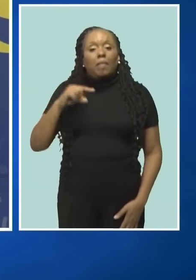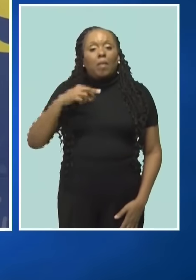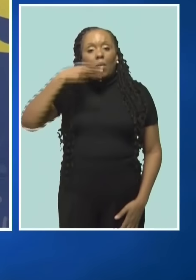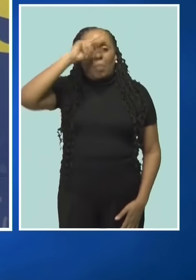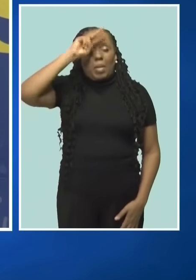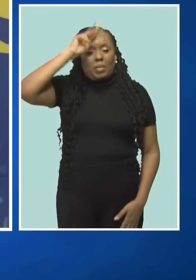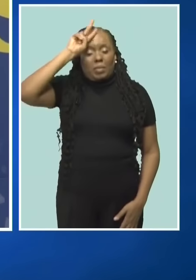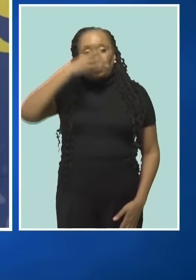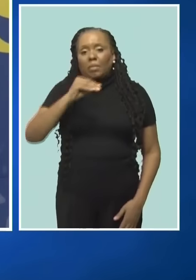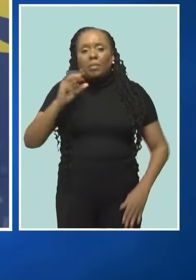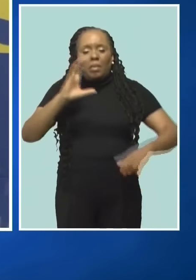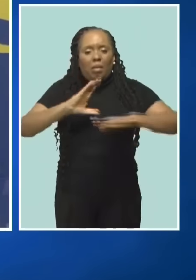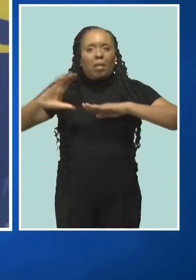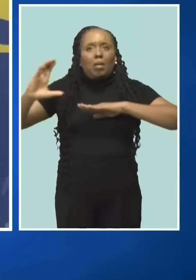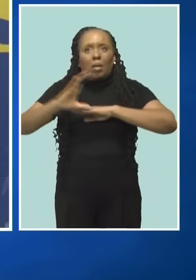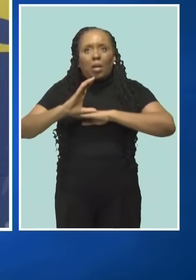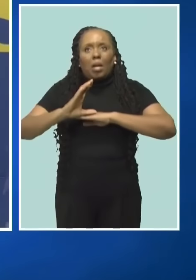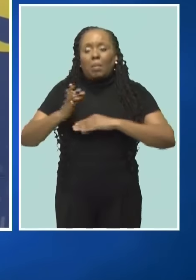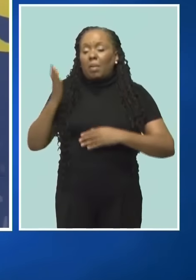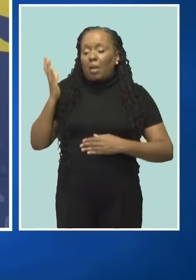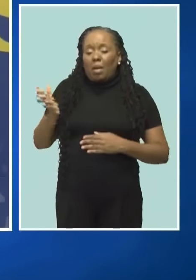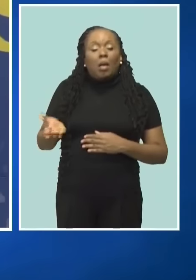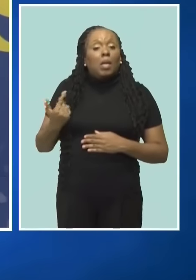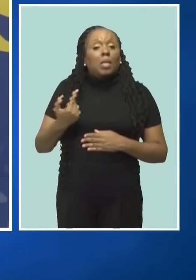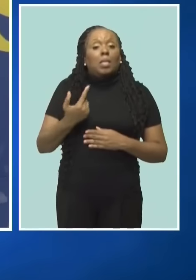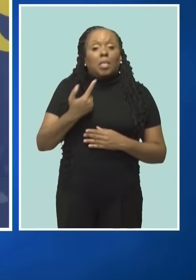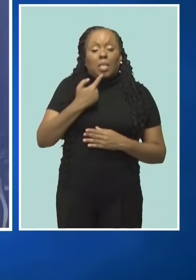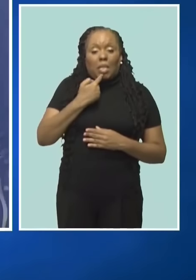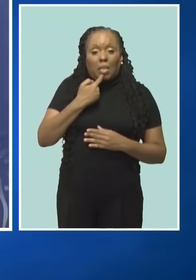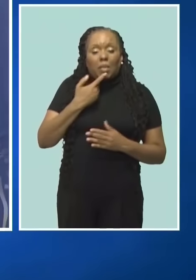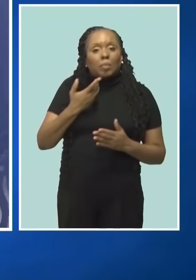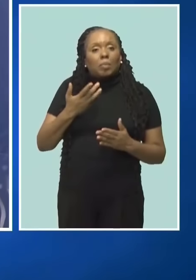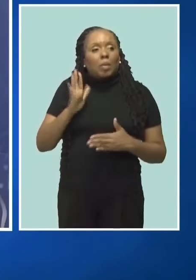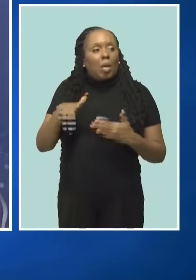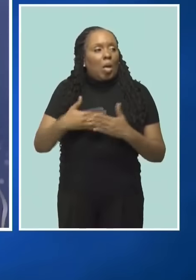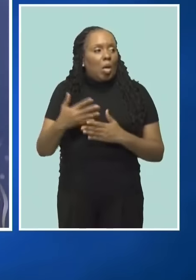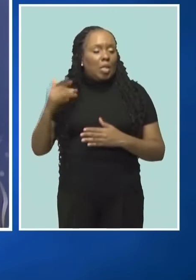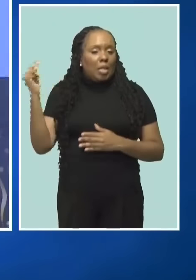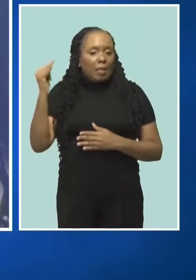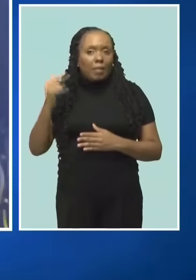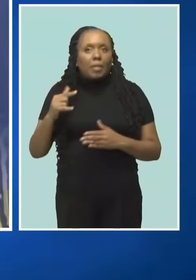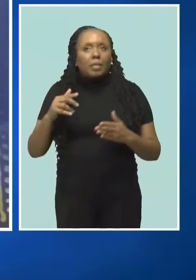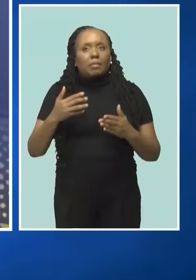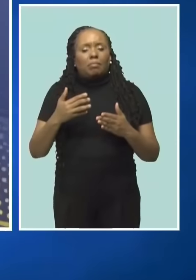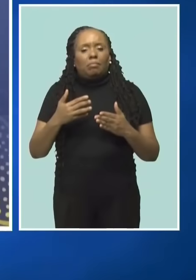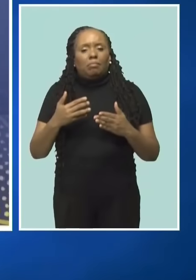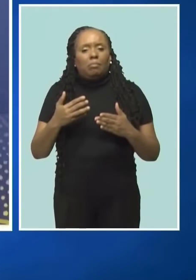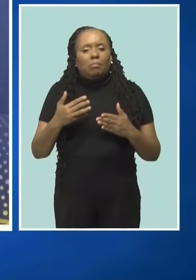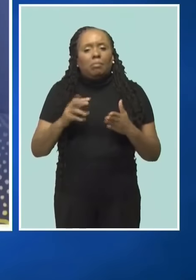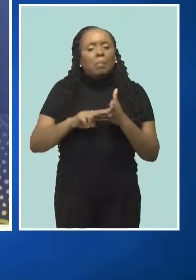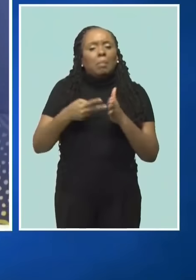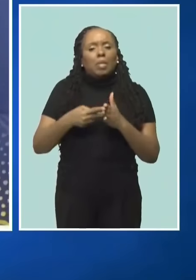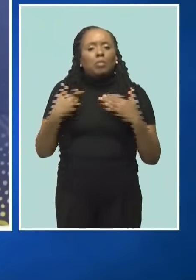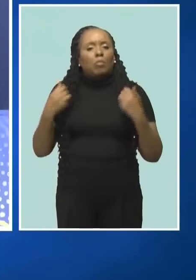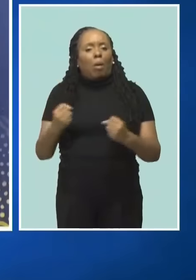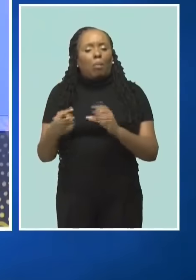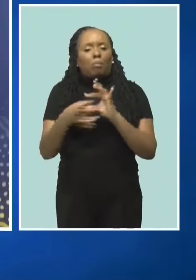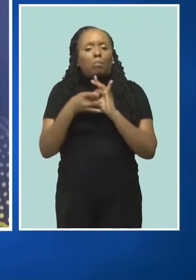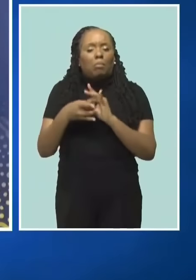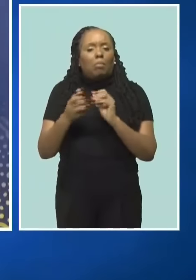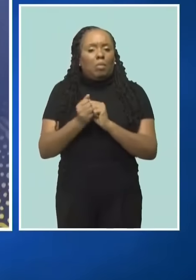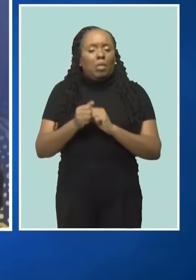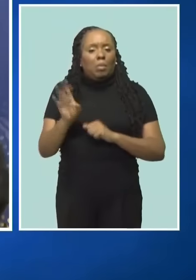and the Caribbean, Jose Maria Giraldo, says these flights solidify the relationship they have enjoyed with